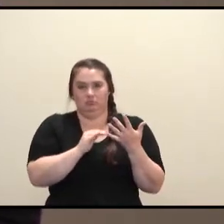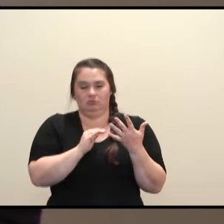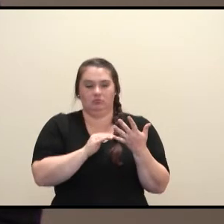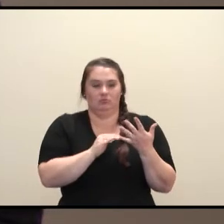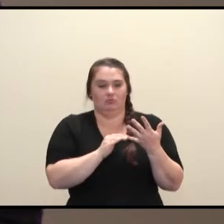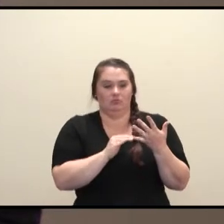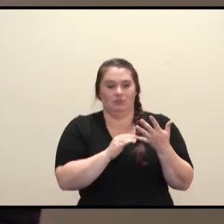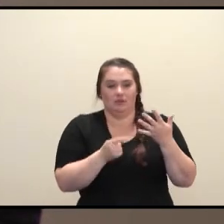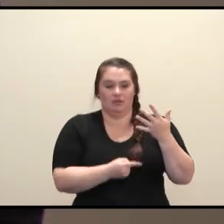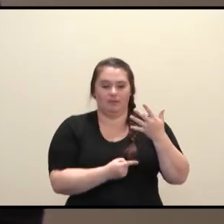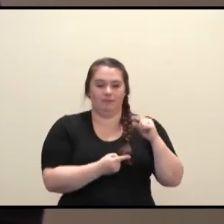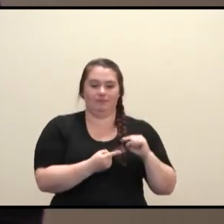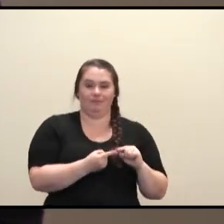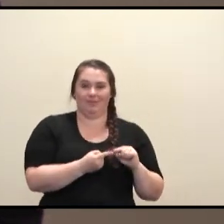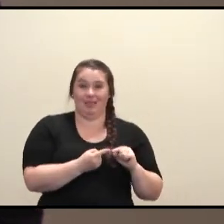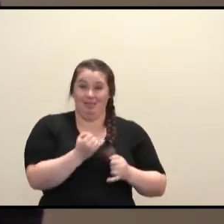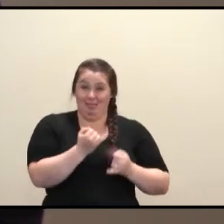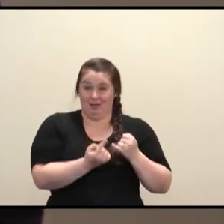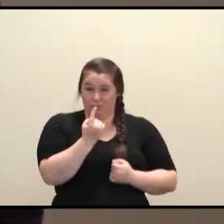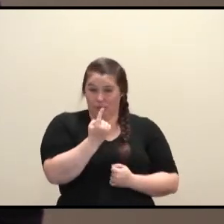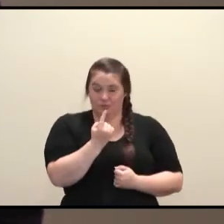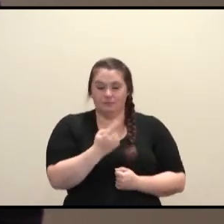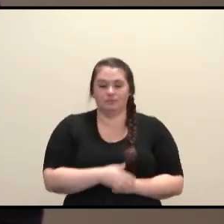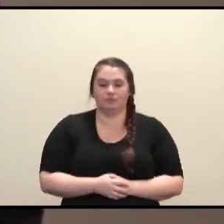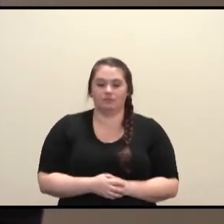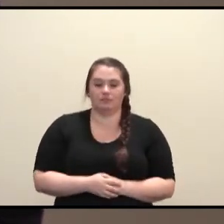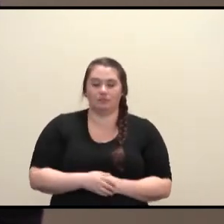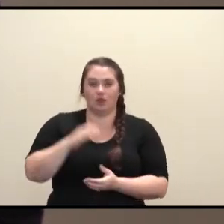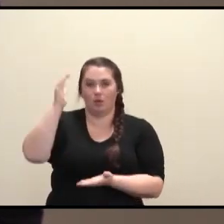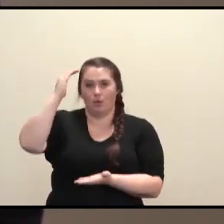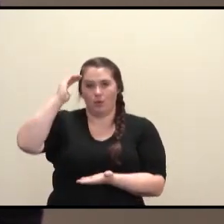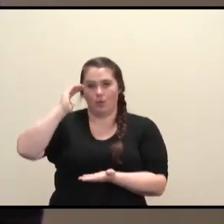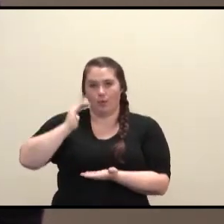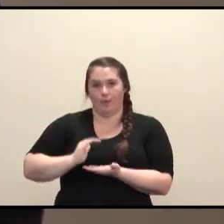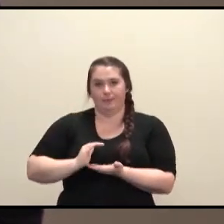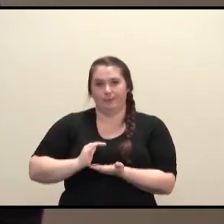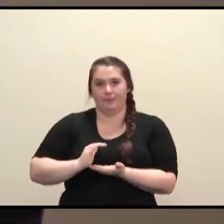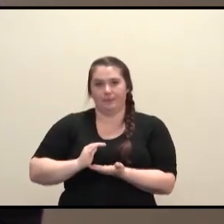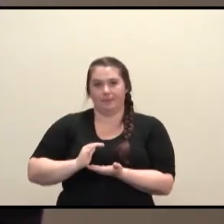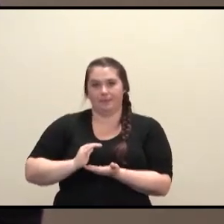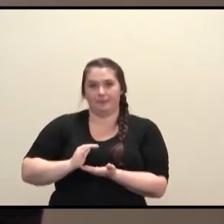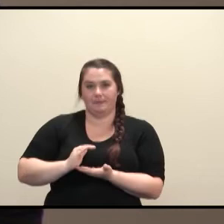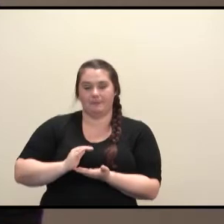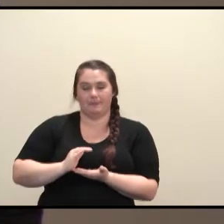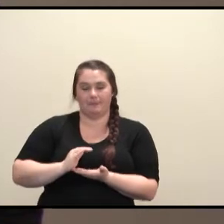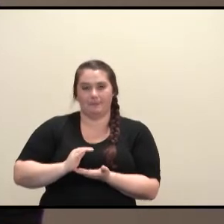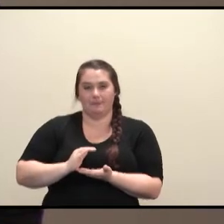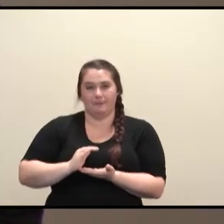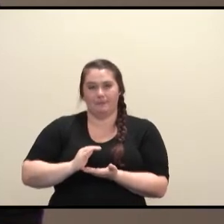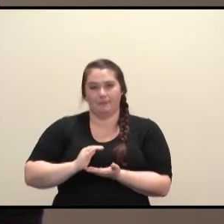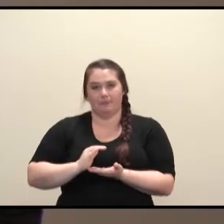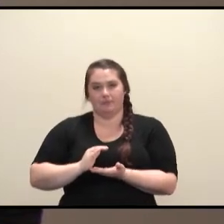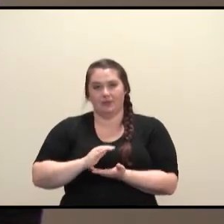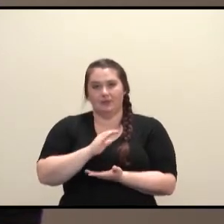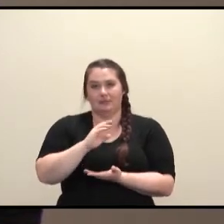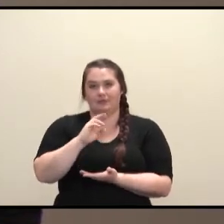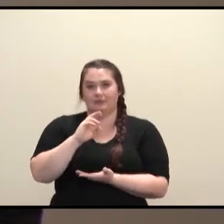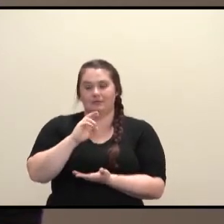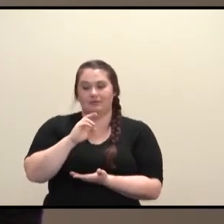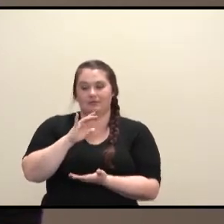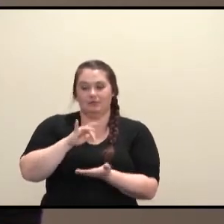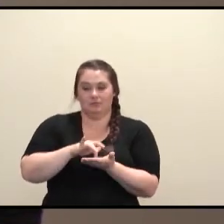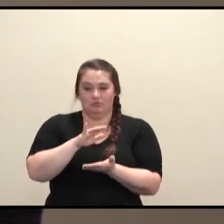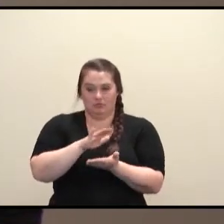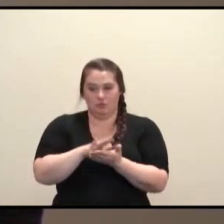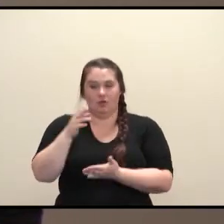And then the last area there is a reduction of secondary administrative and or